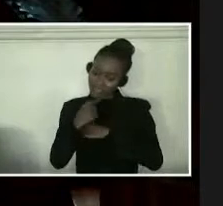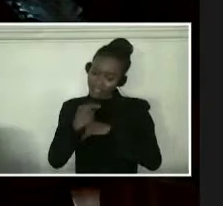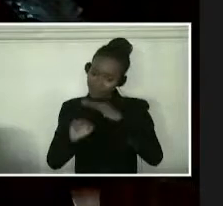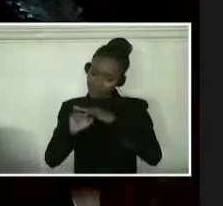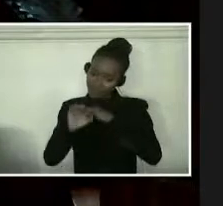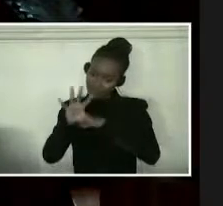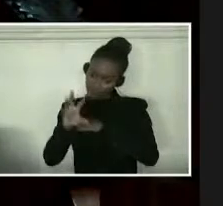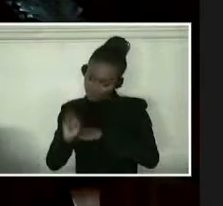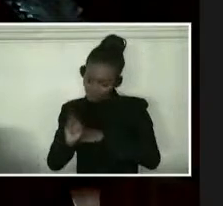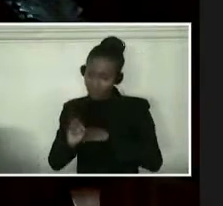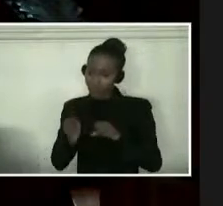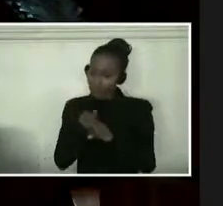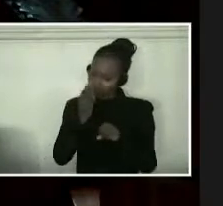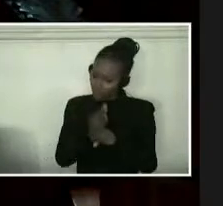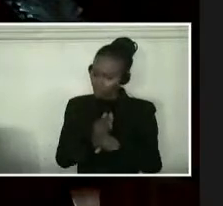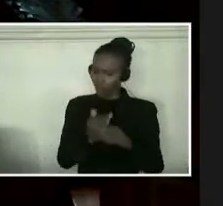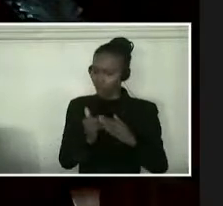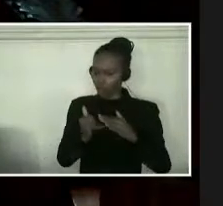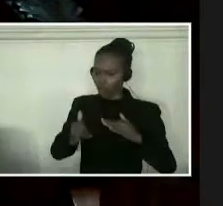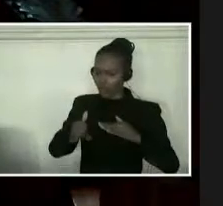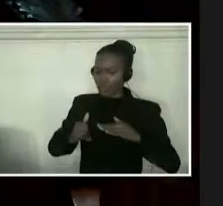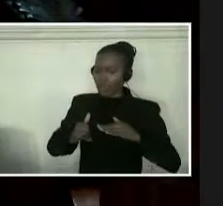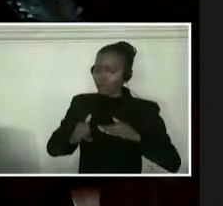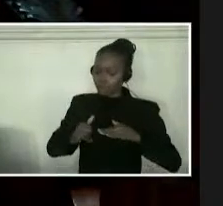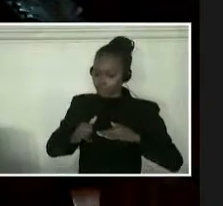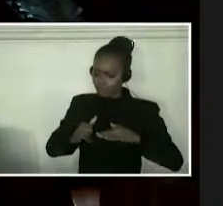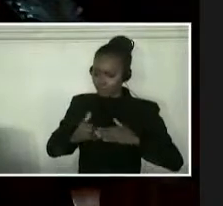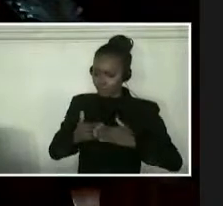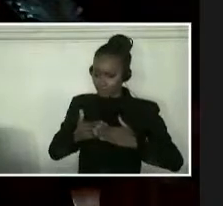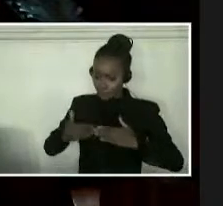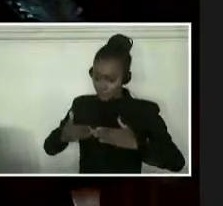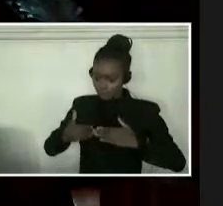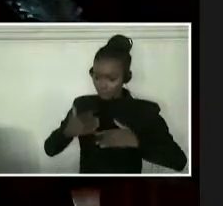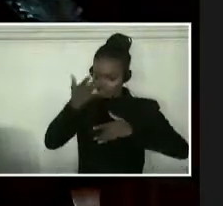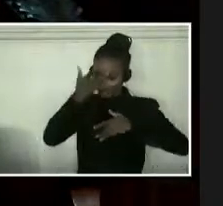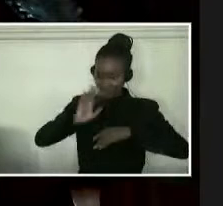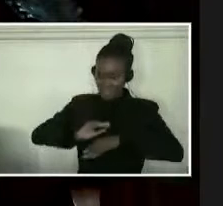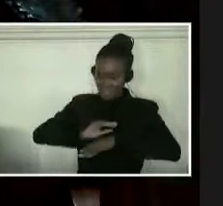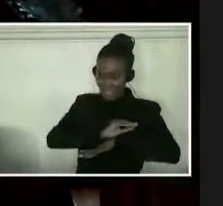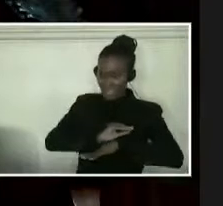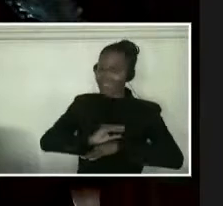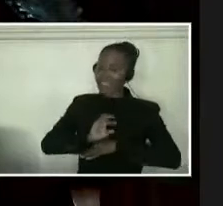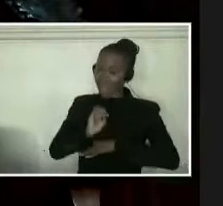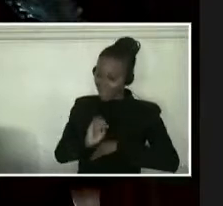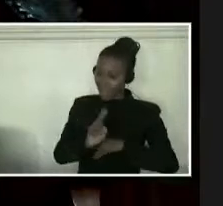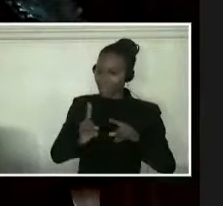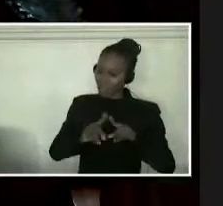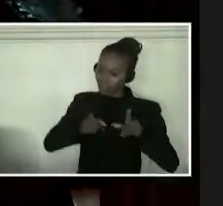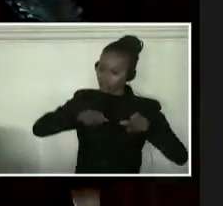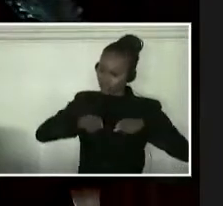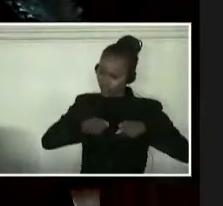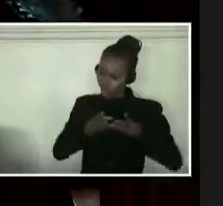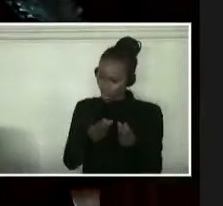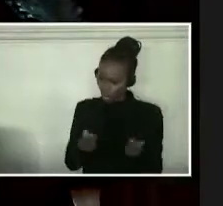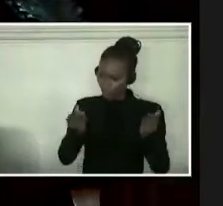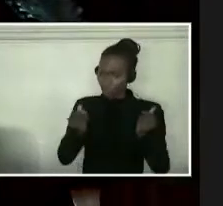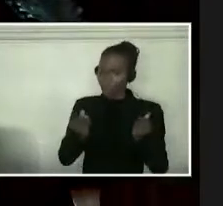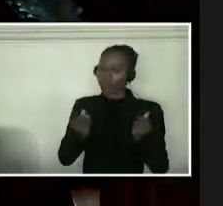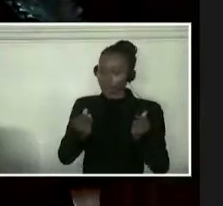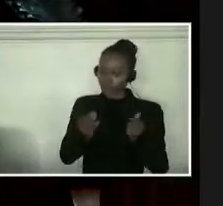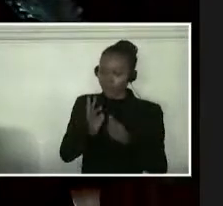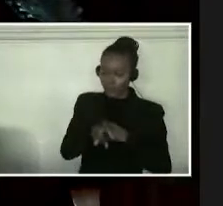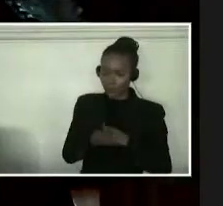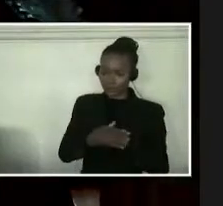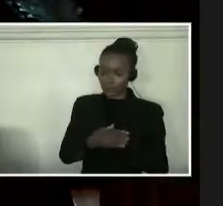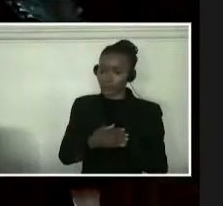identified with a precataras disease get treated and those with invasive cancer get managed accordingly we will continue